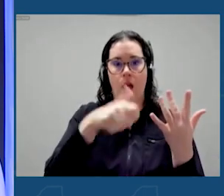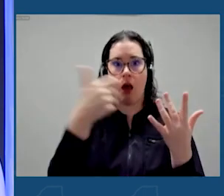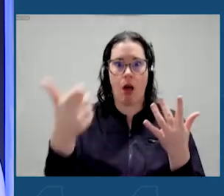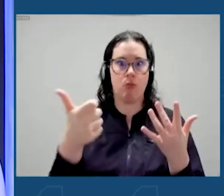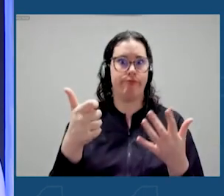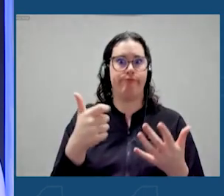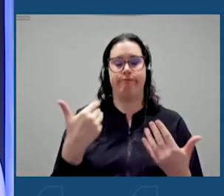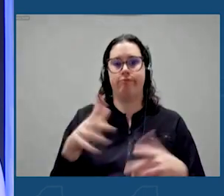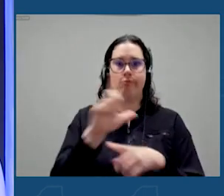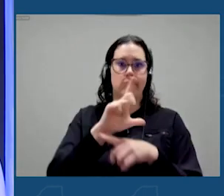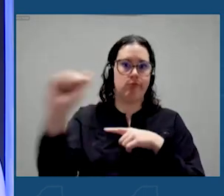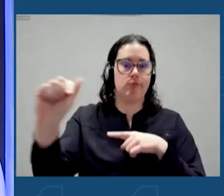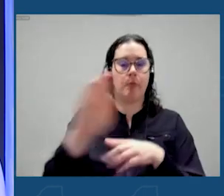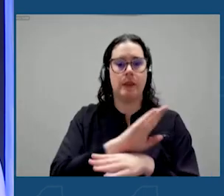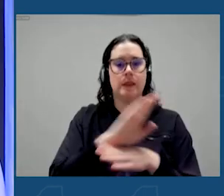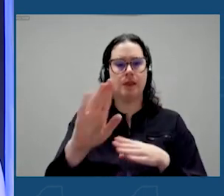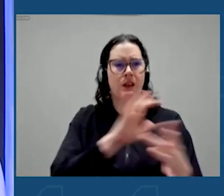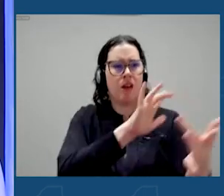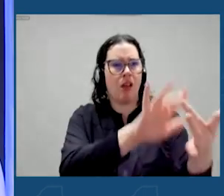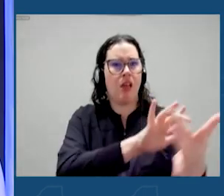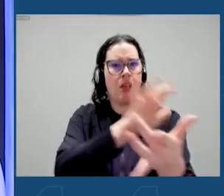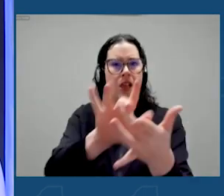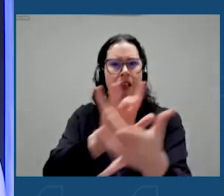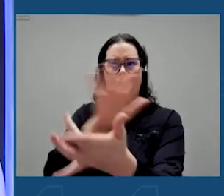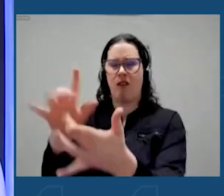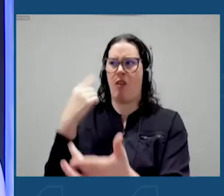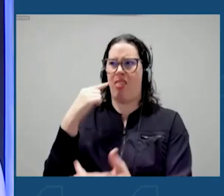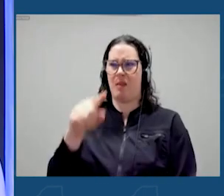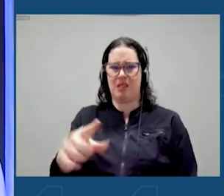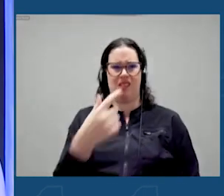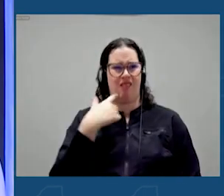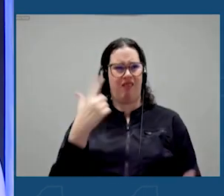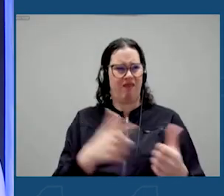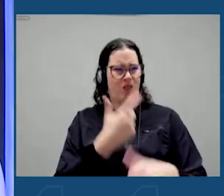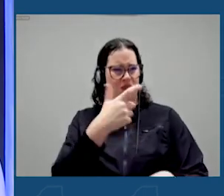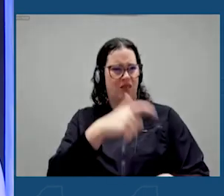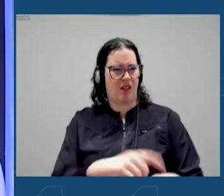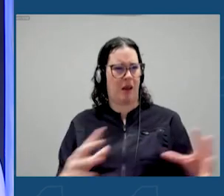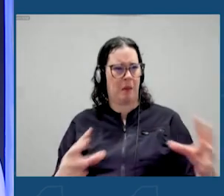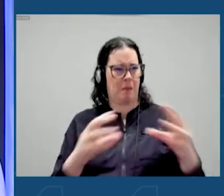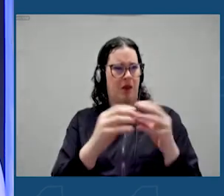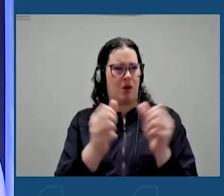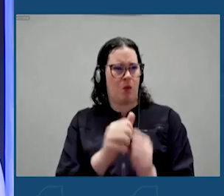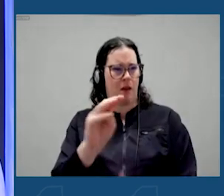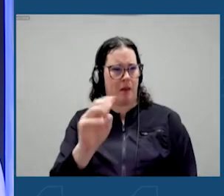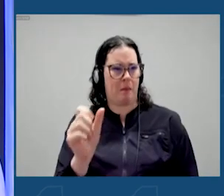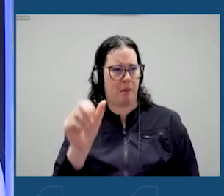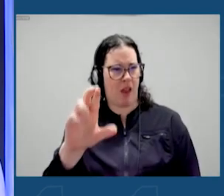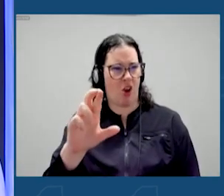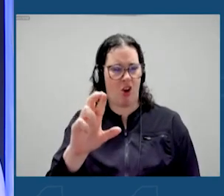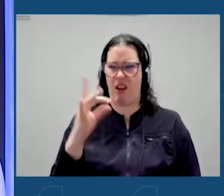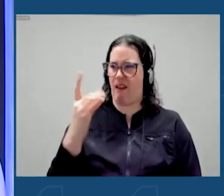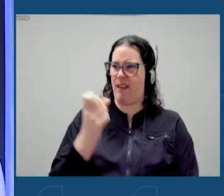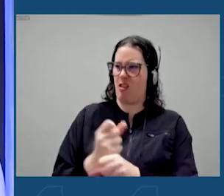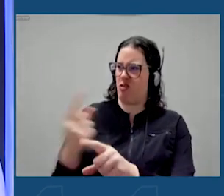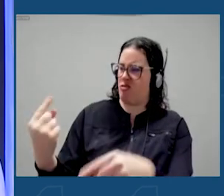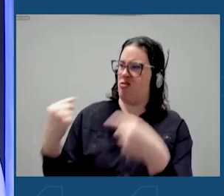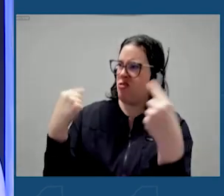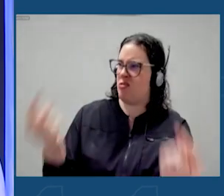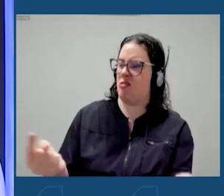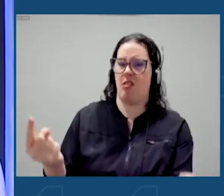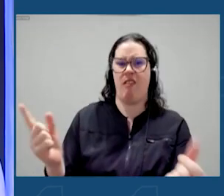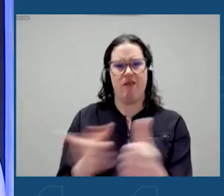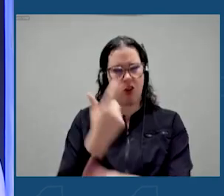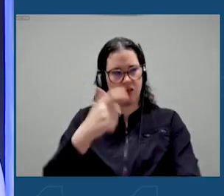for them to say, this is the first meeting we've had with the mayor. in 8 years. Think about